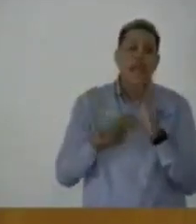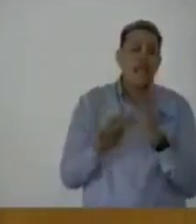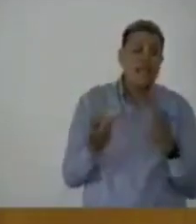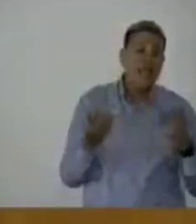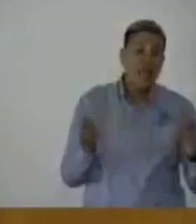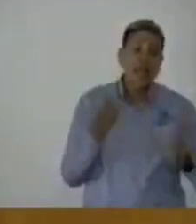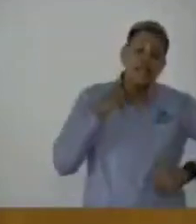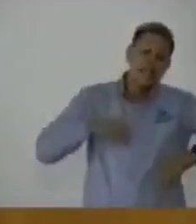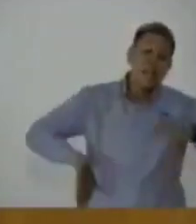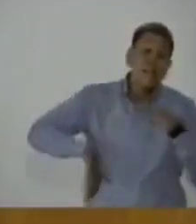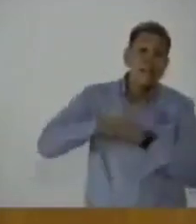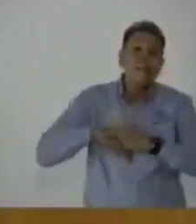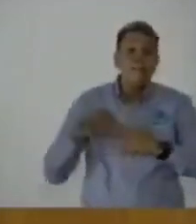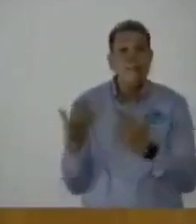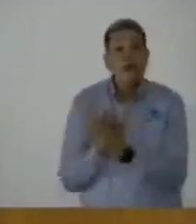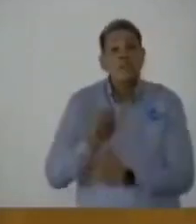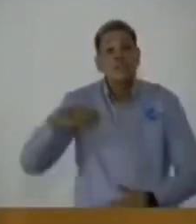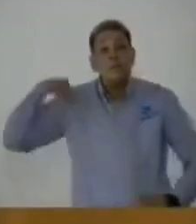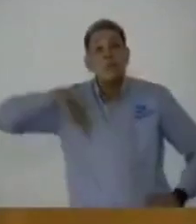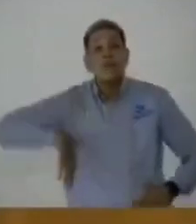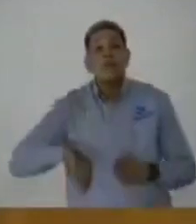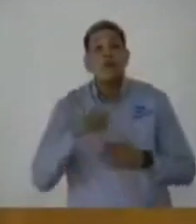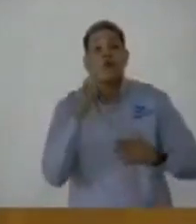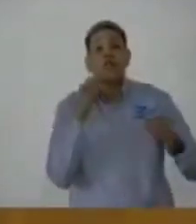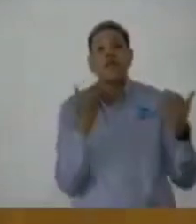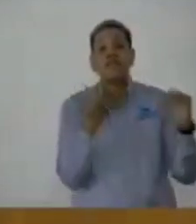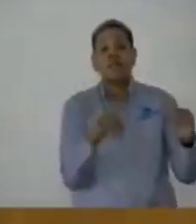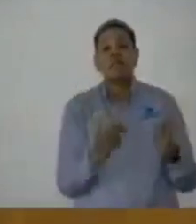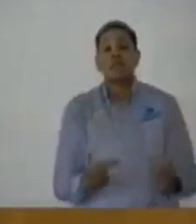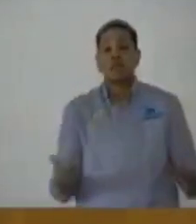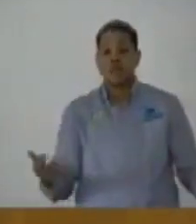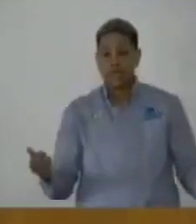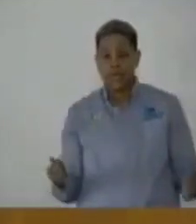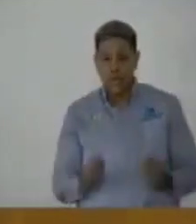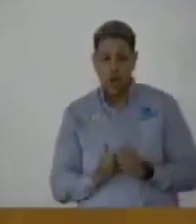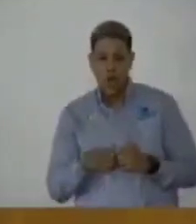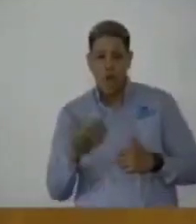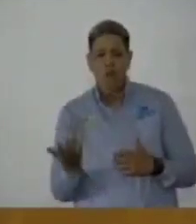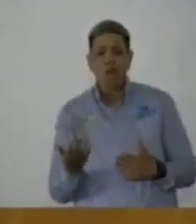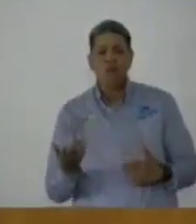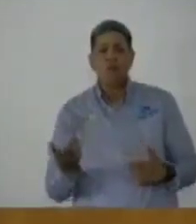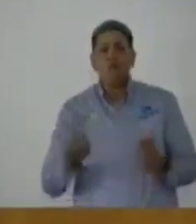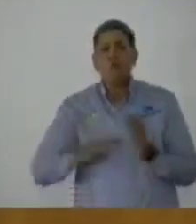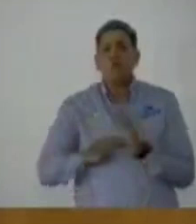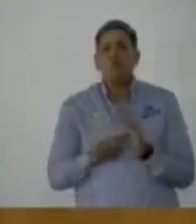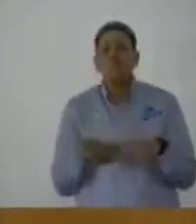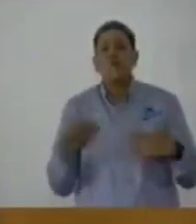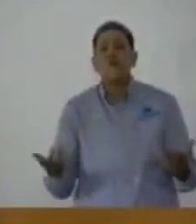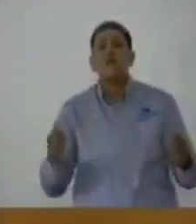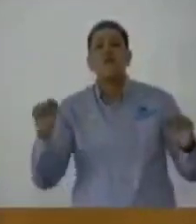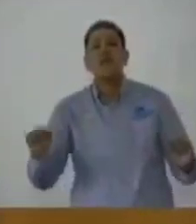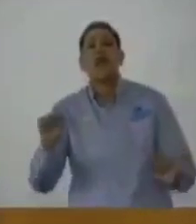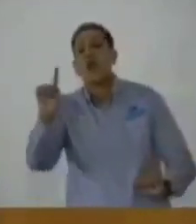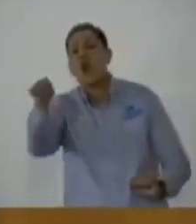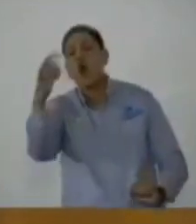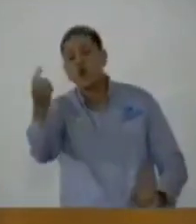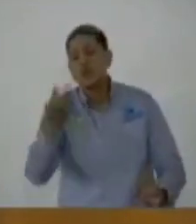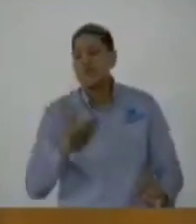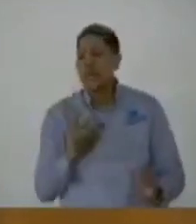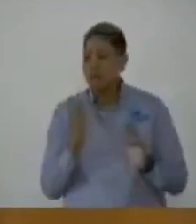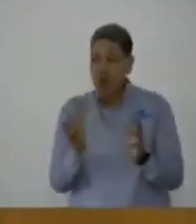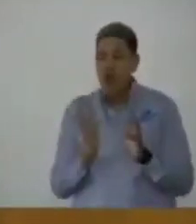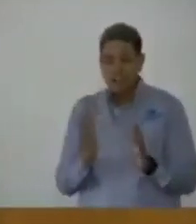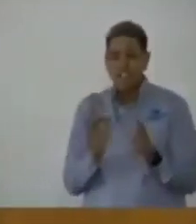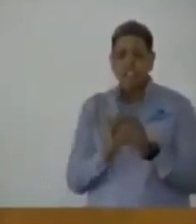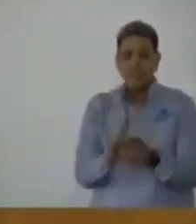getting maximum benefits out of the limited resources. And so, therefore, there can always be